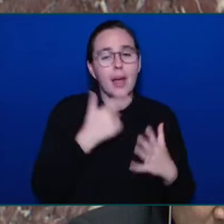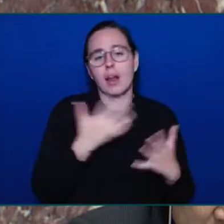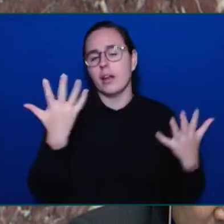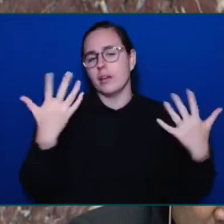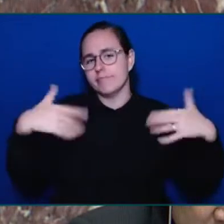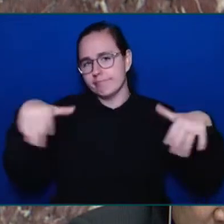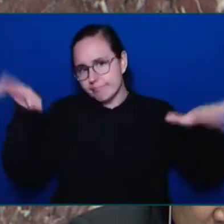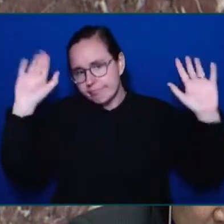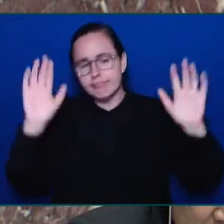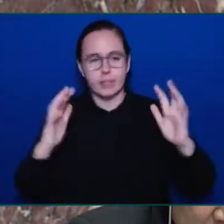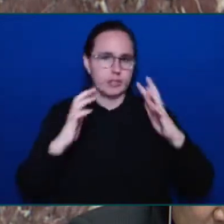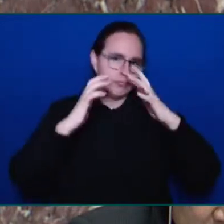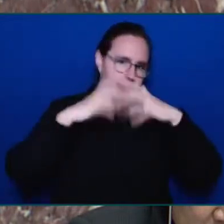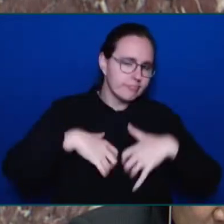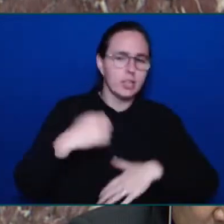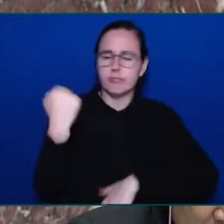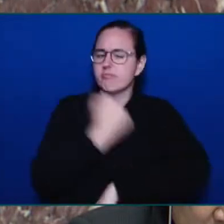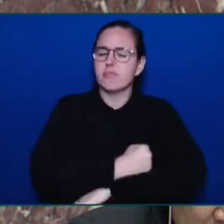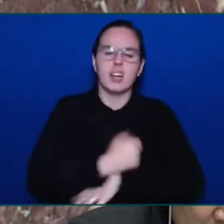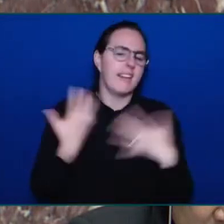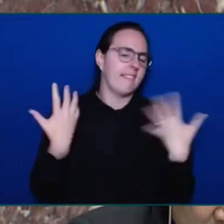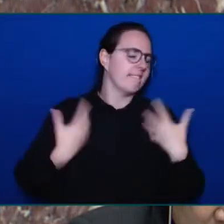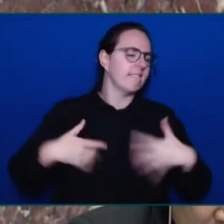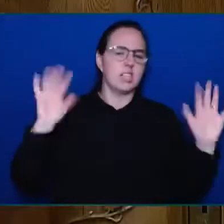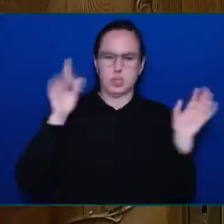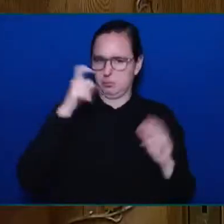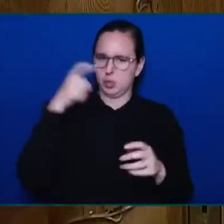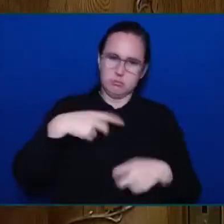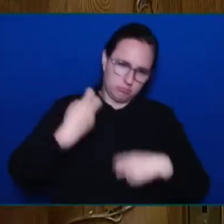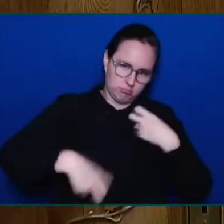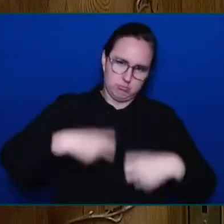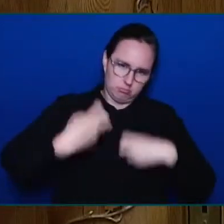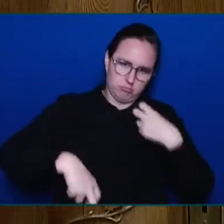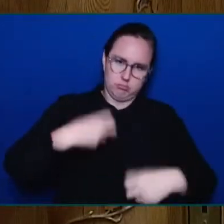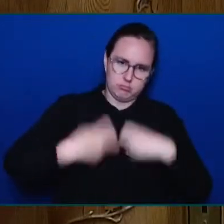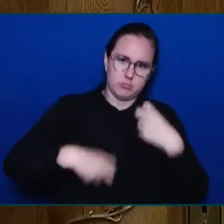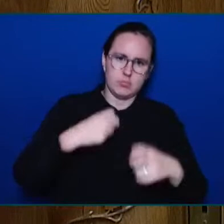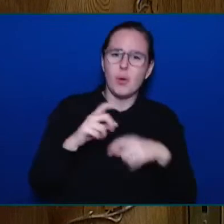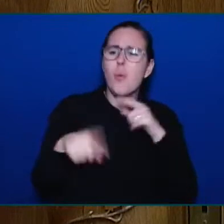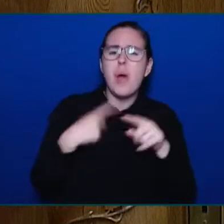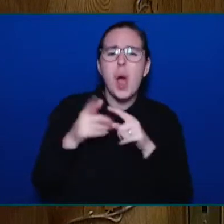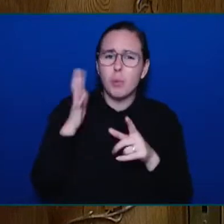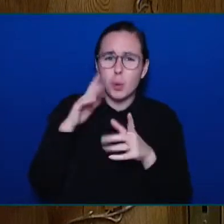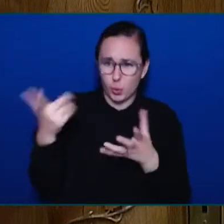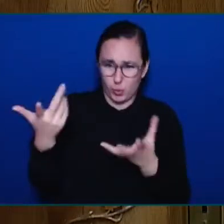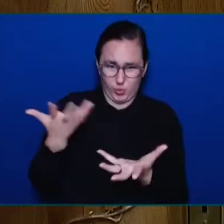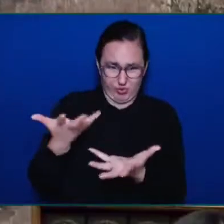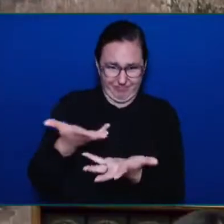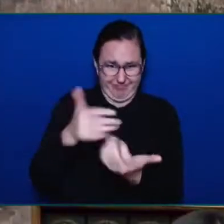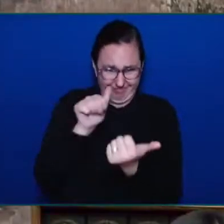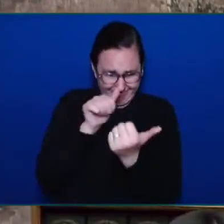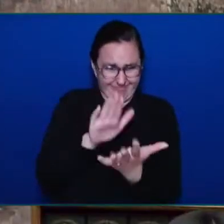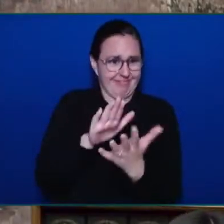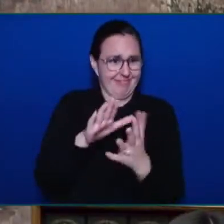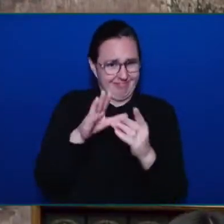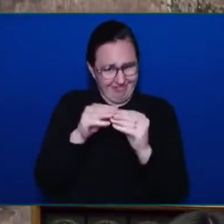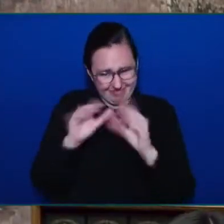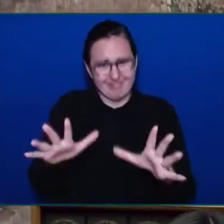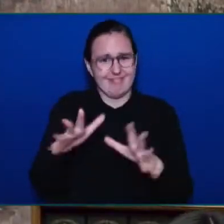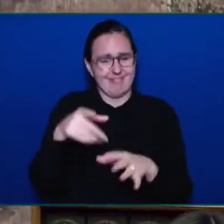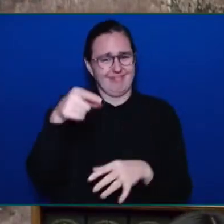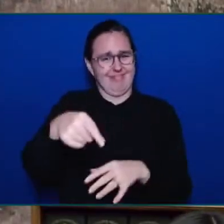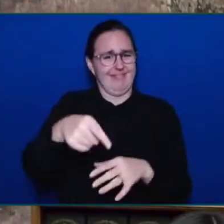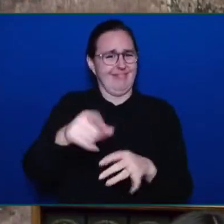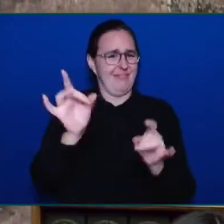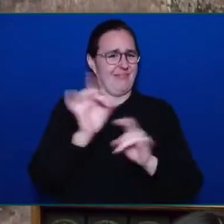and vandalism stops? Minister. Thank you, Honourable Speaker. And again, I appreciate the